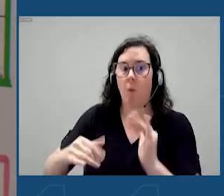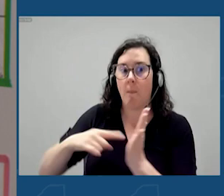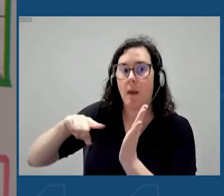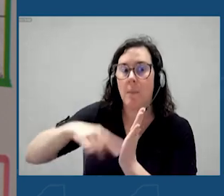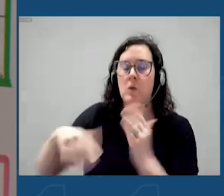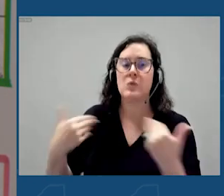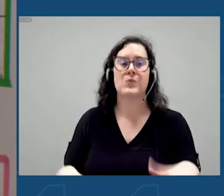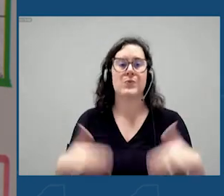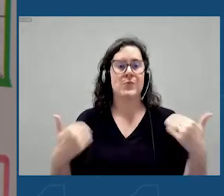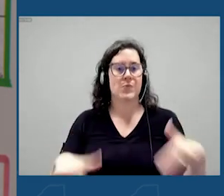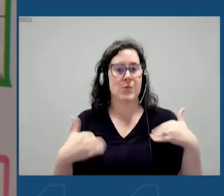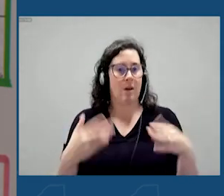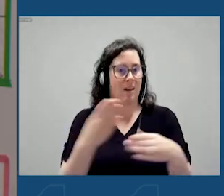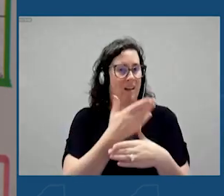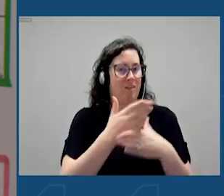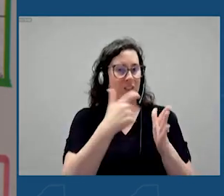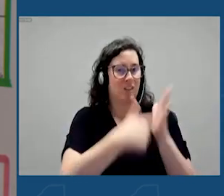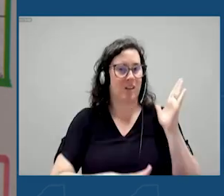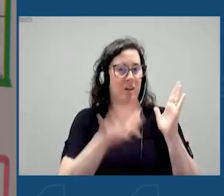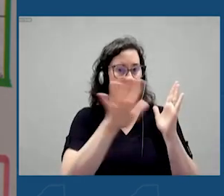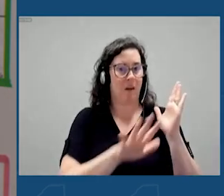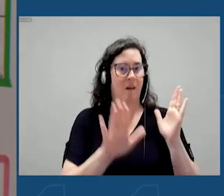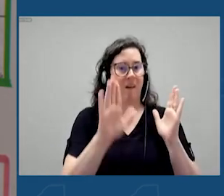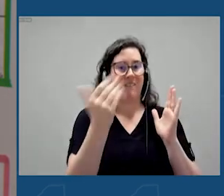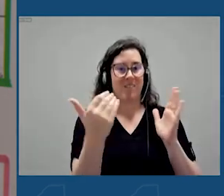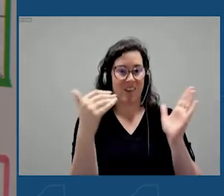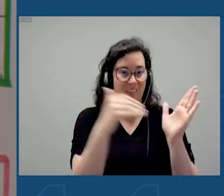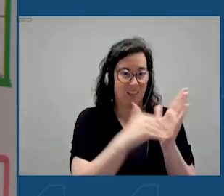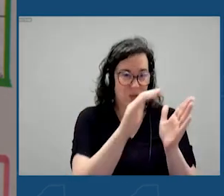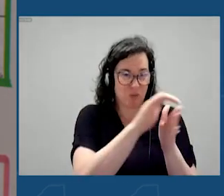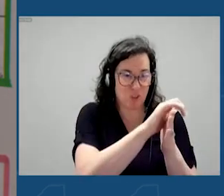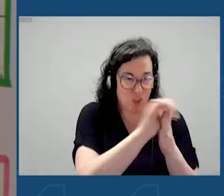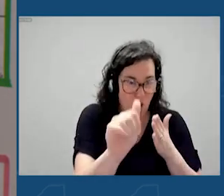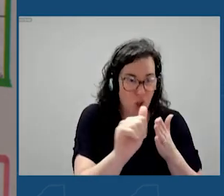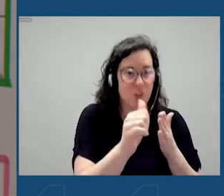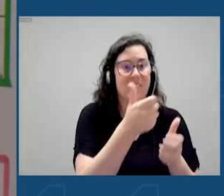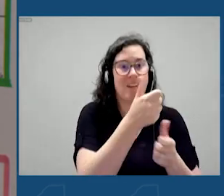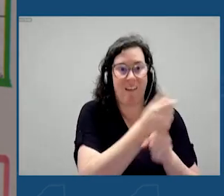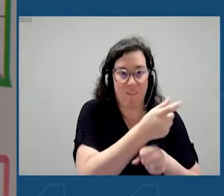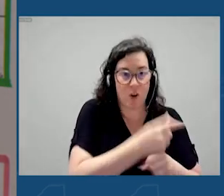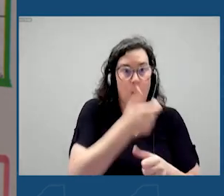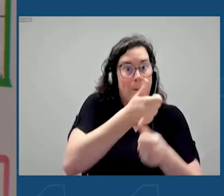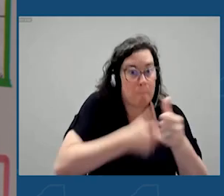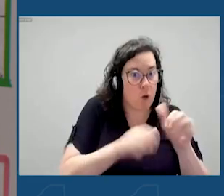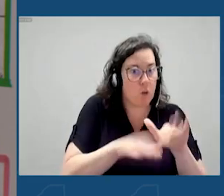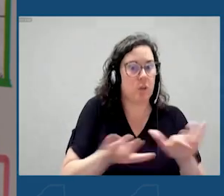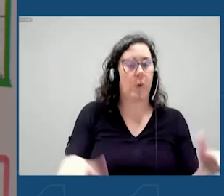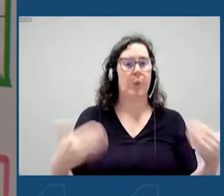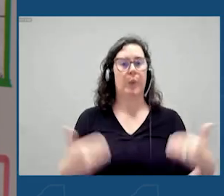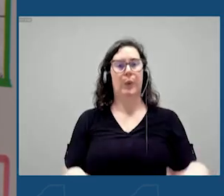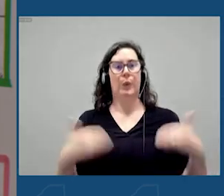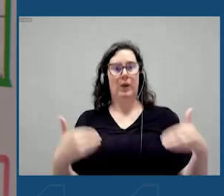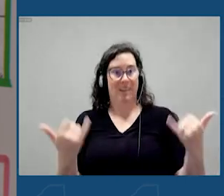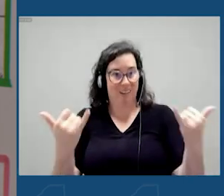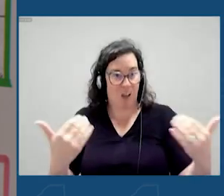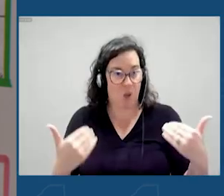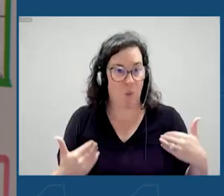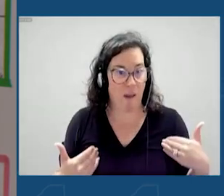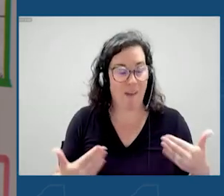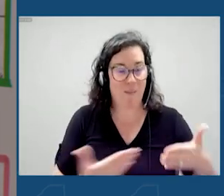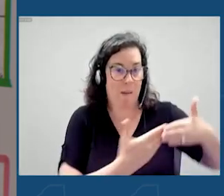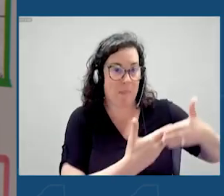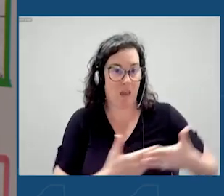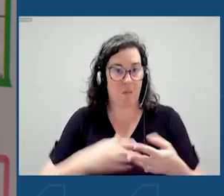The average cost is about $15,000 a year per child. You throw in a toddler and a baby